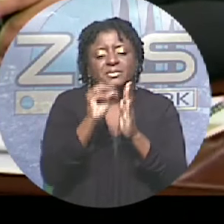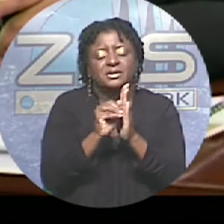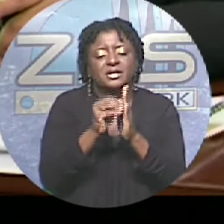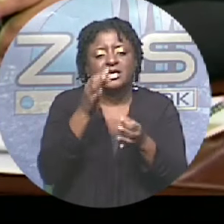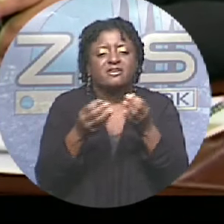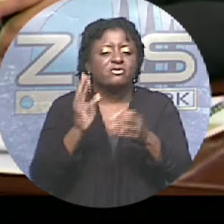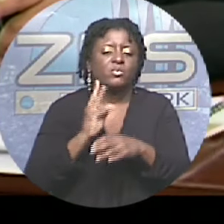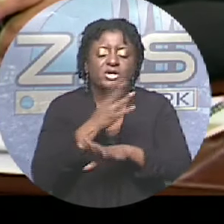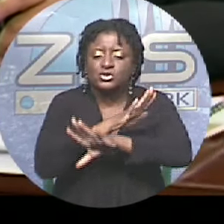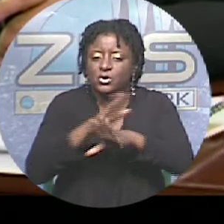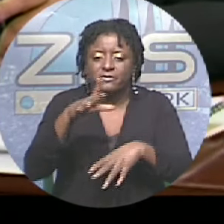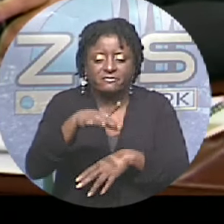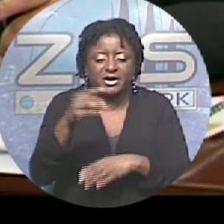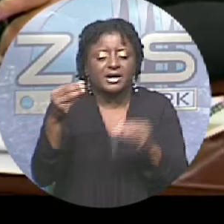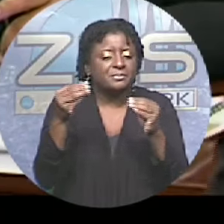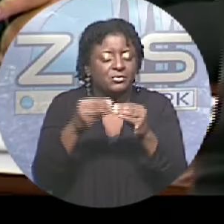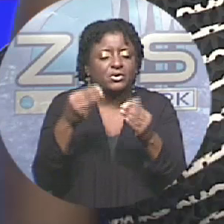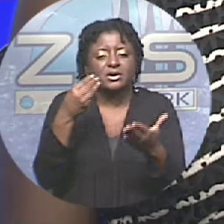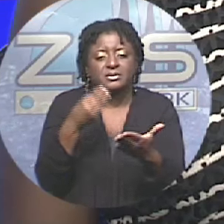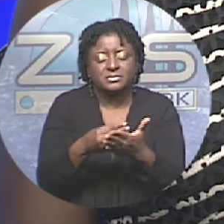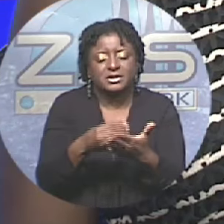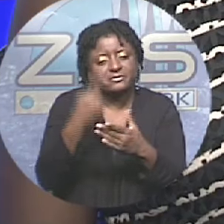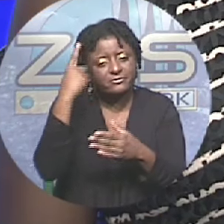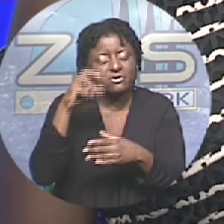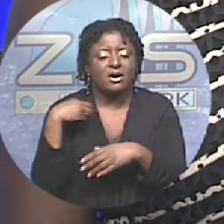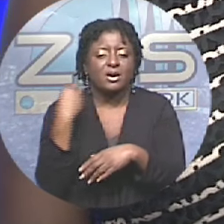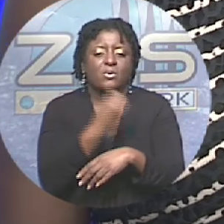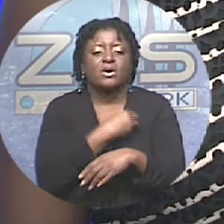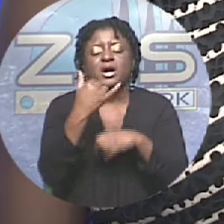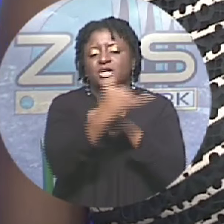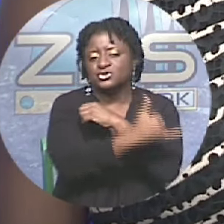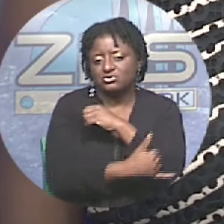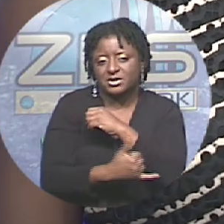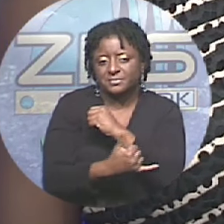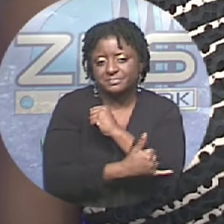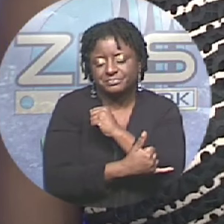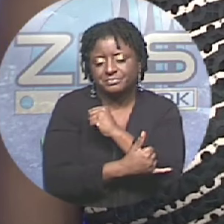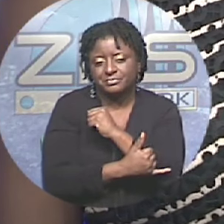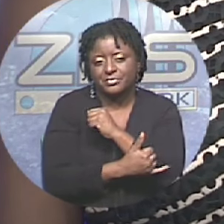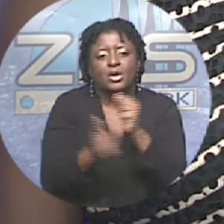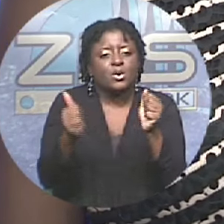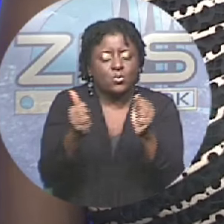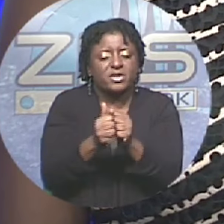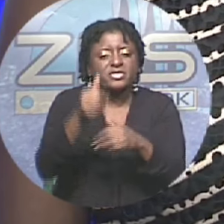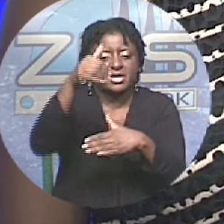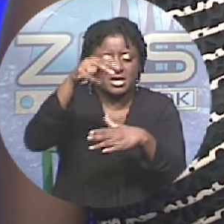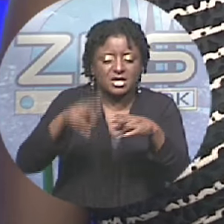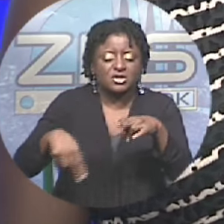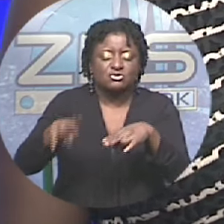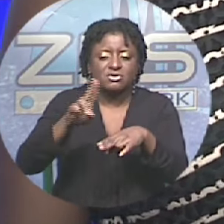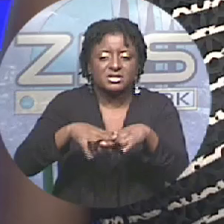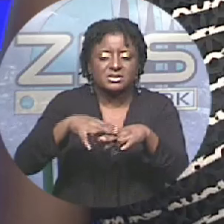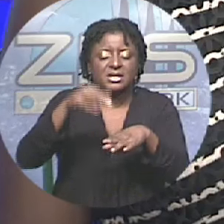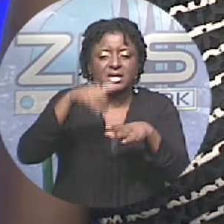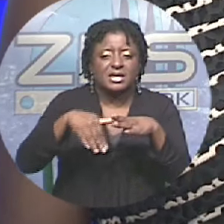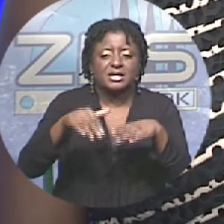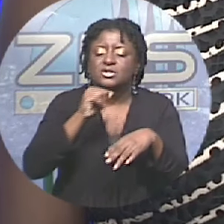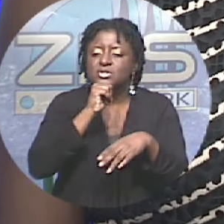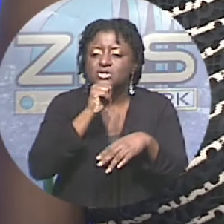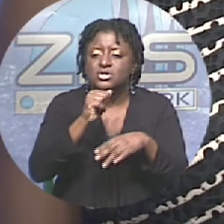That's the point. With an increase in the importation of unmanned aerial vehicles or